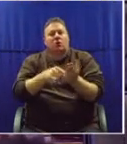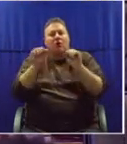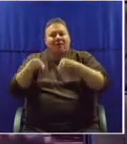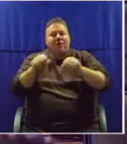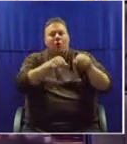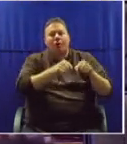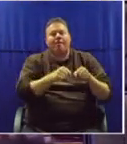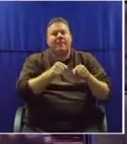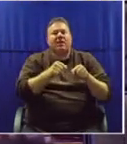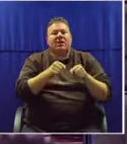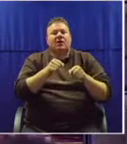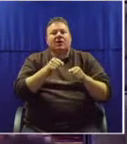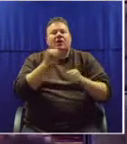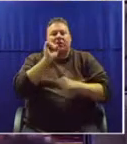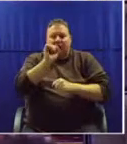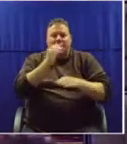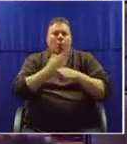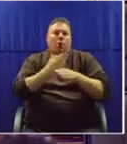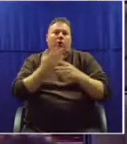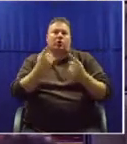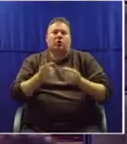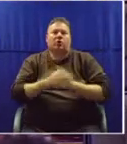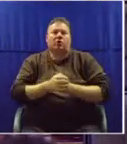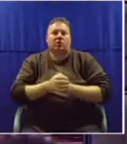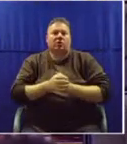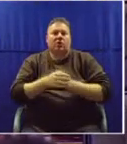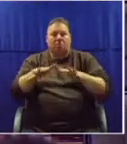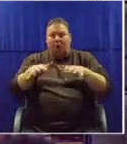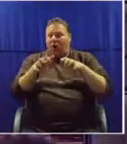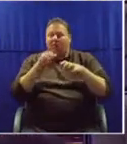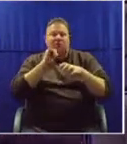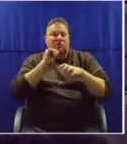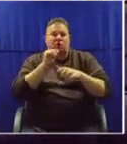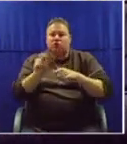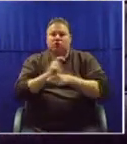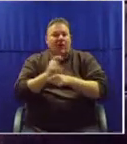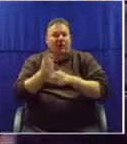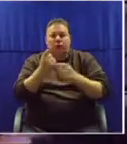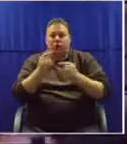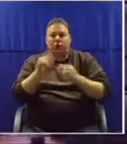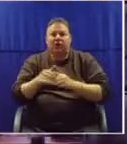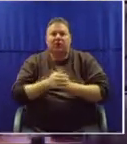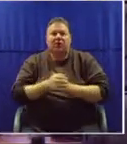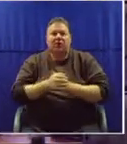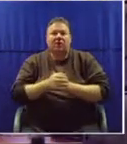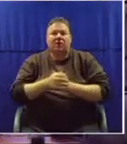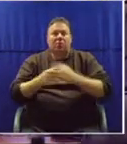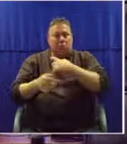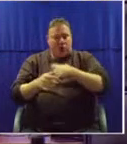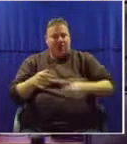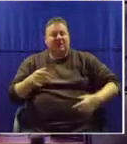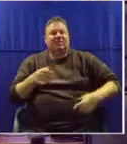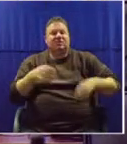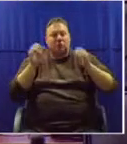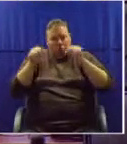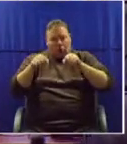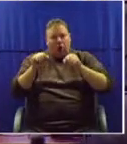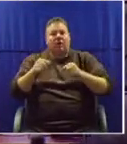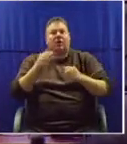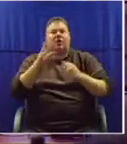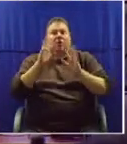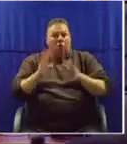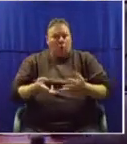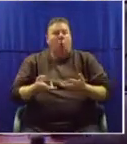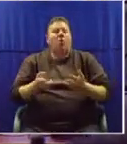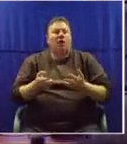do their work. As Parliament, we are not trained to do that. The President agreed that he will subject himself to